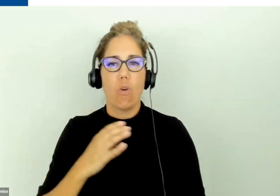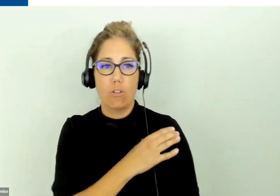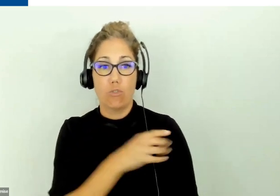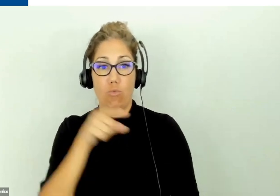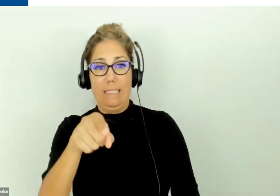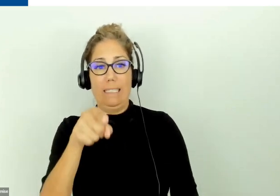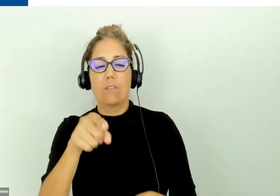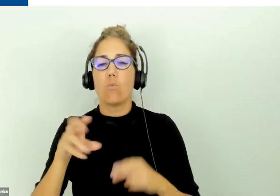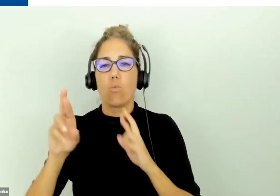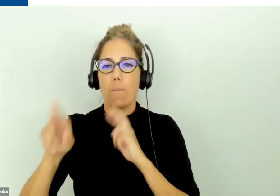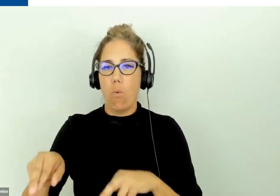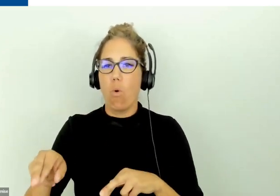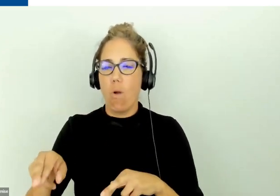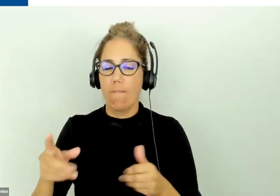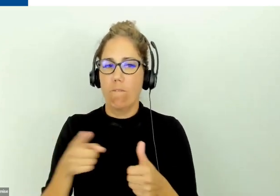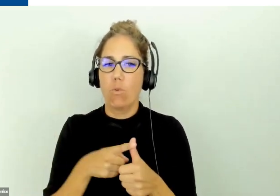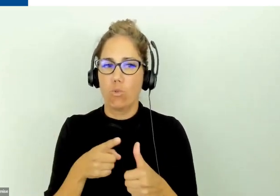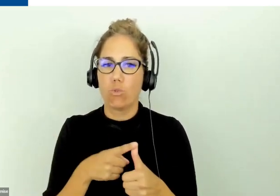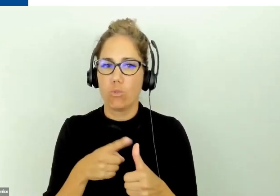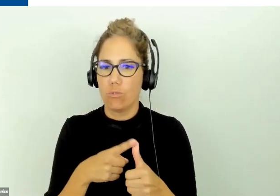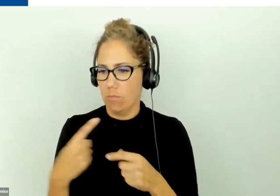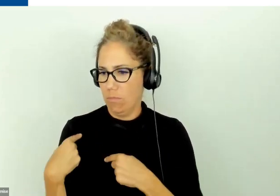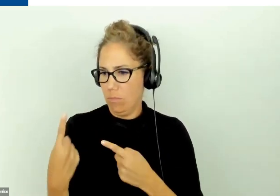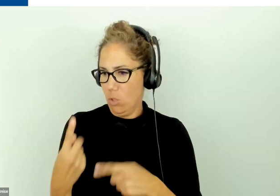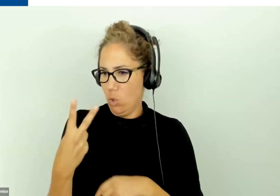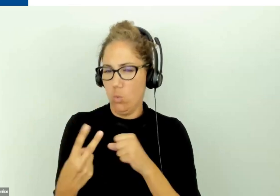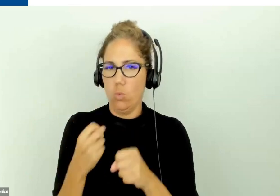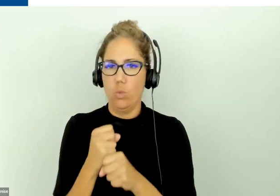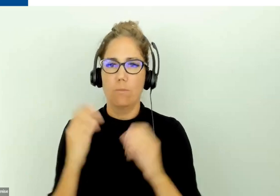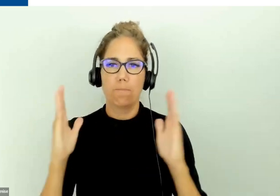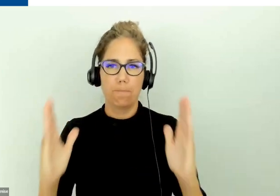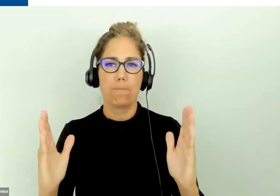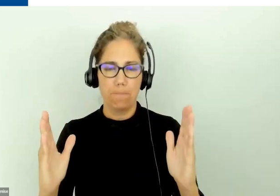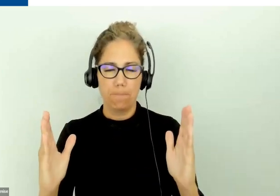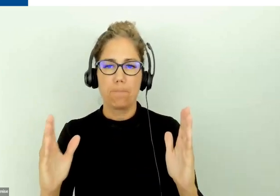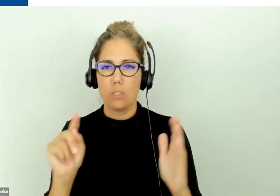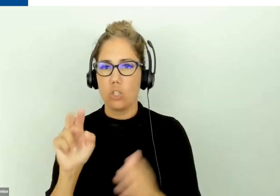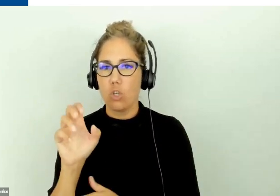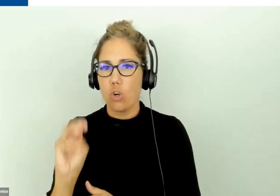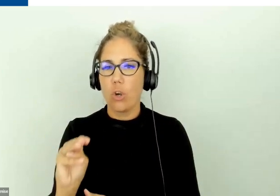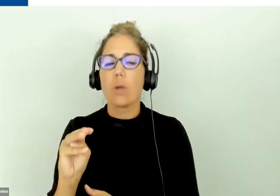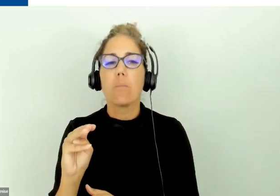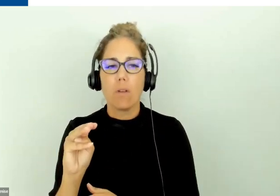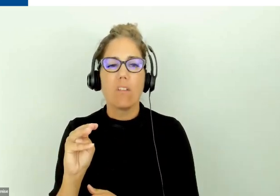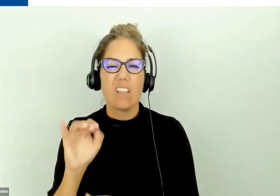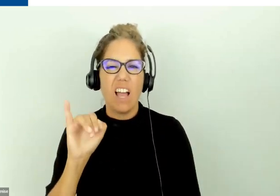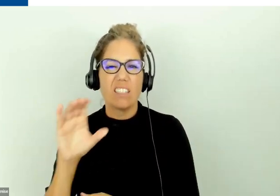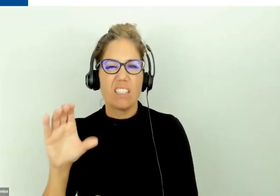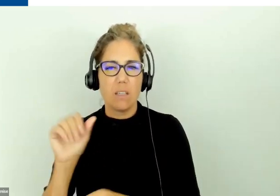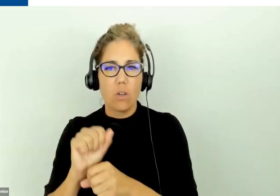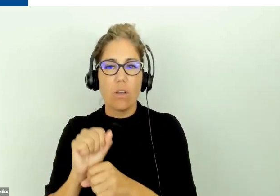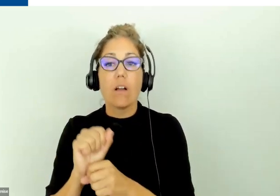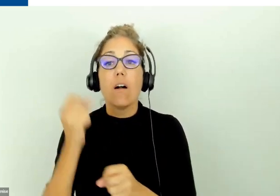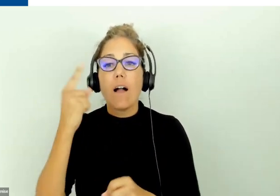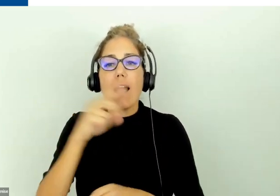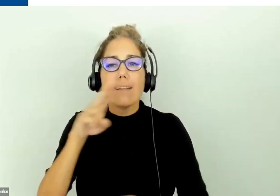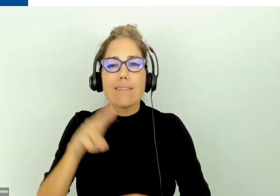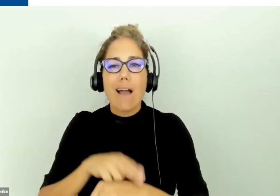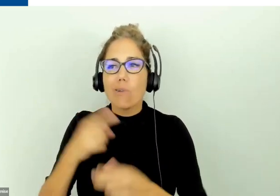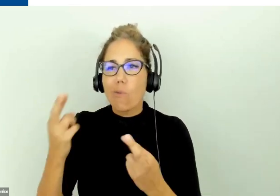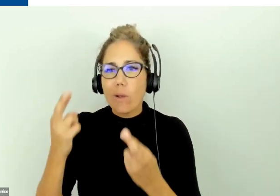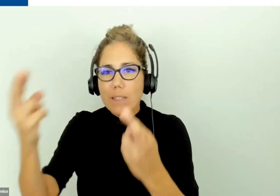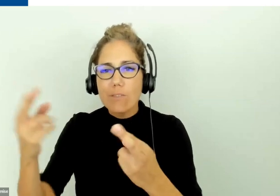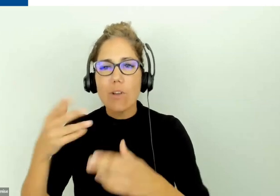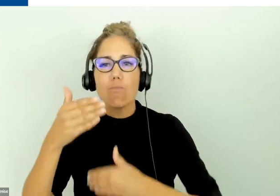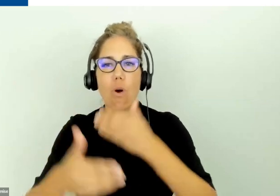first report in this first 2-year term of the ICC, but there will be national recommendations and progress